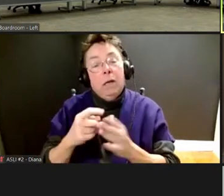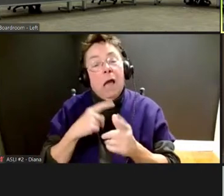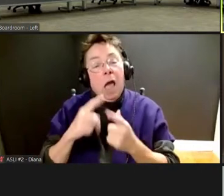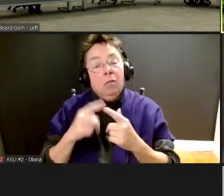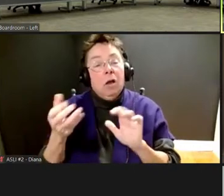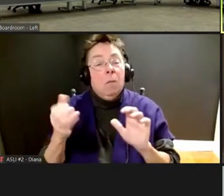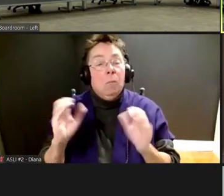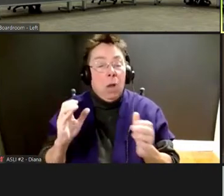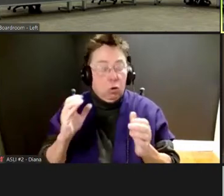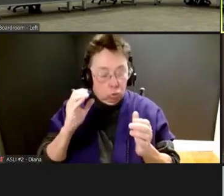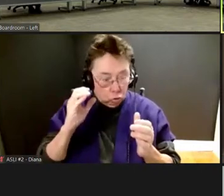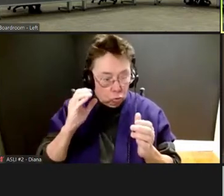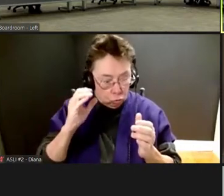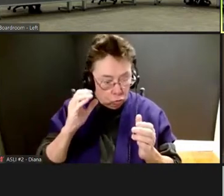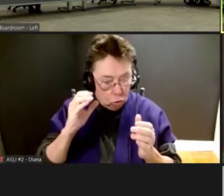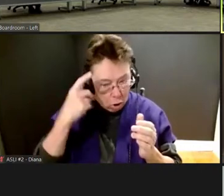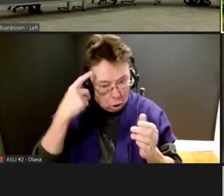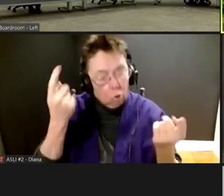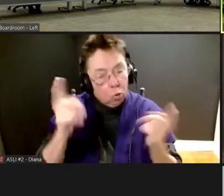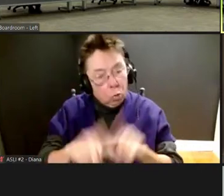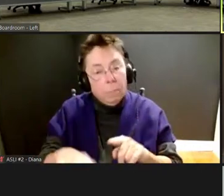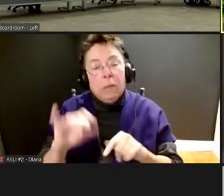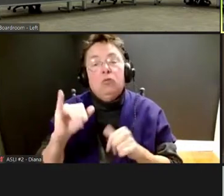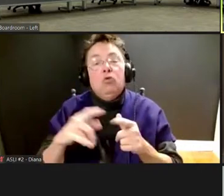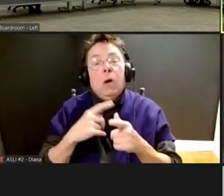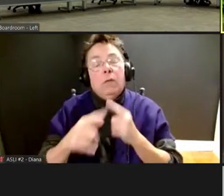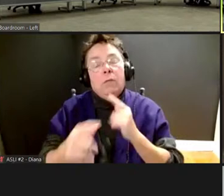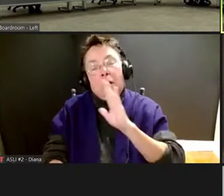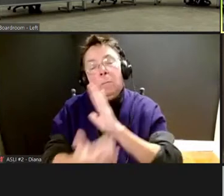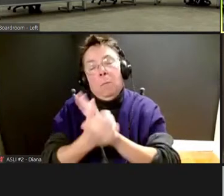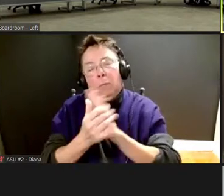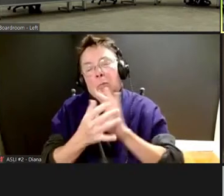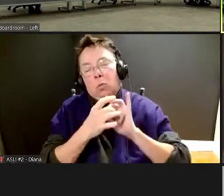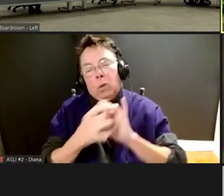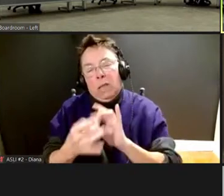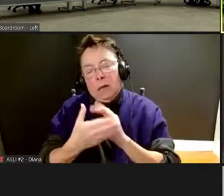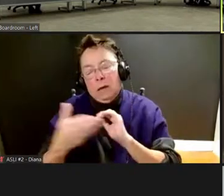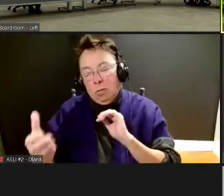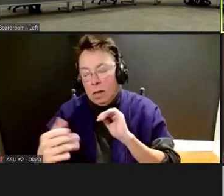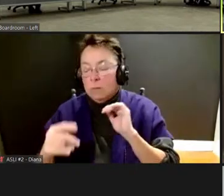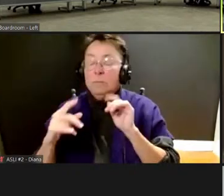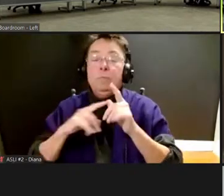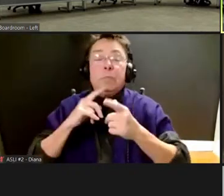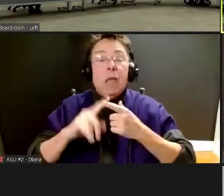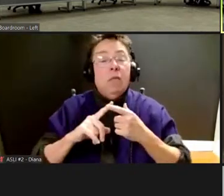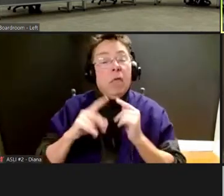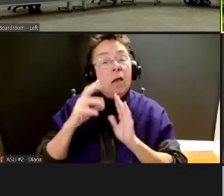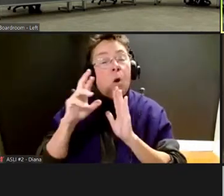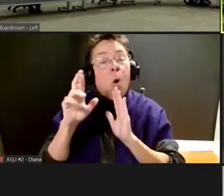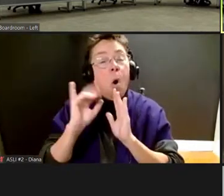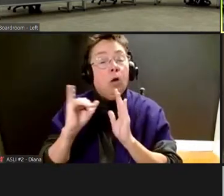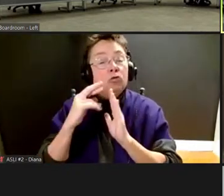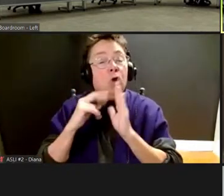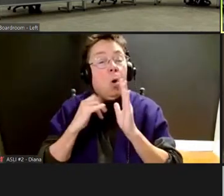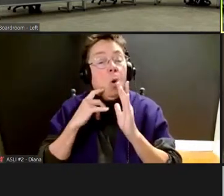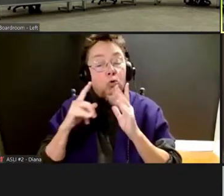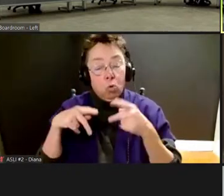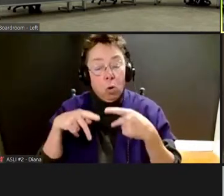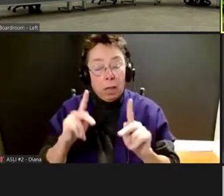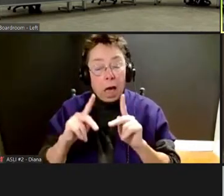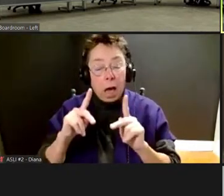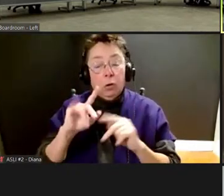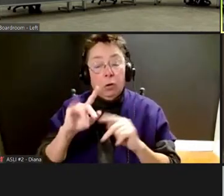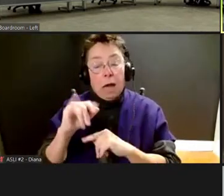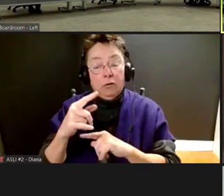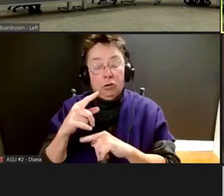agreements and amendments and related materials. An ordinance authorizing an amendment to a license